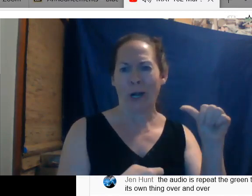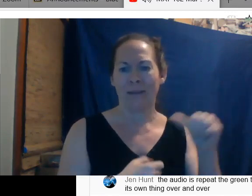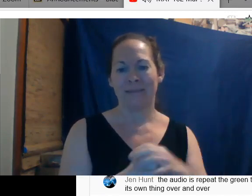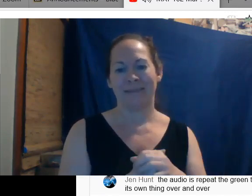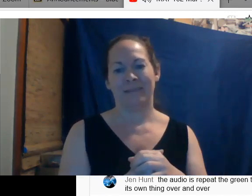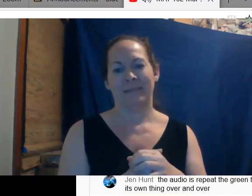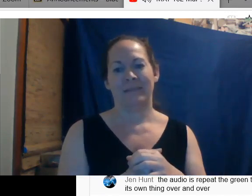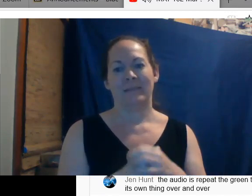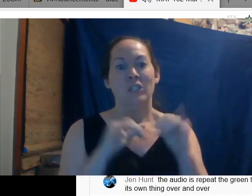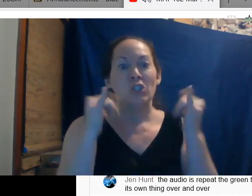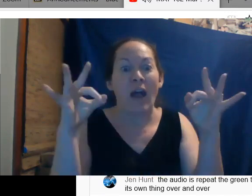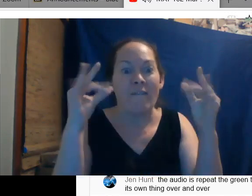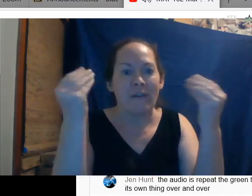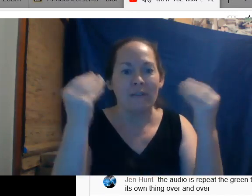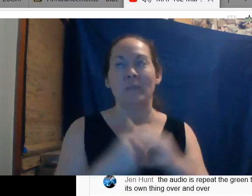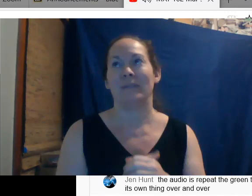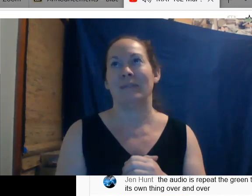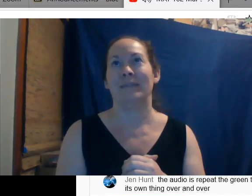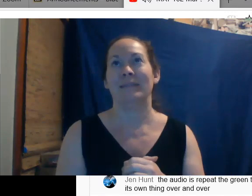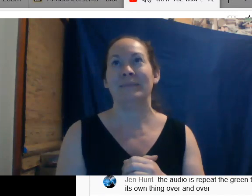Carry my 4.